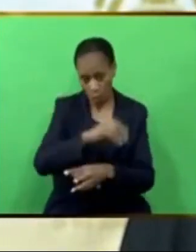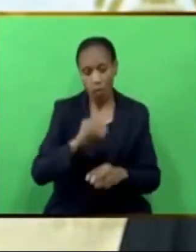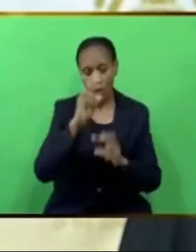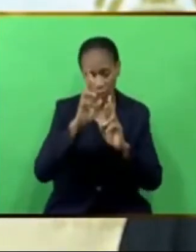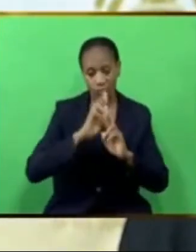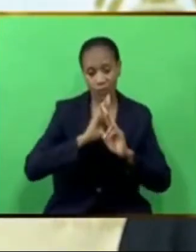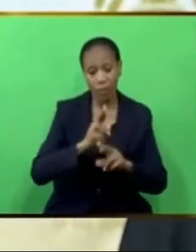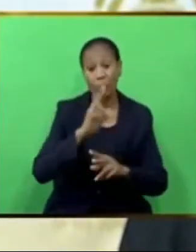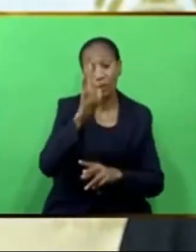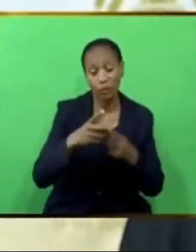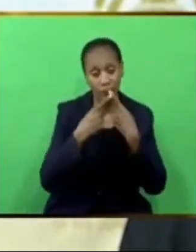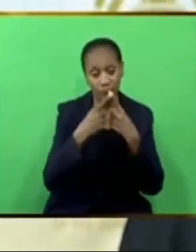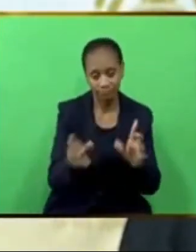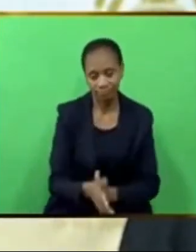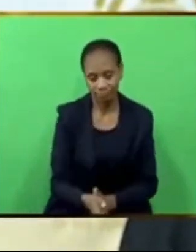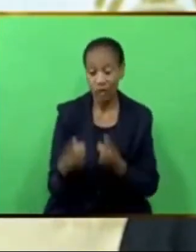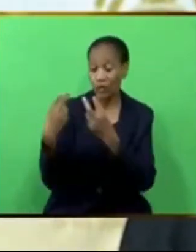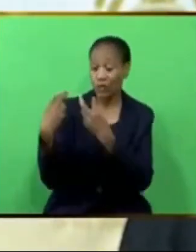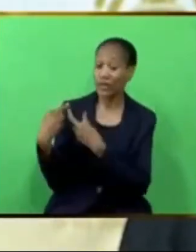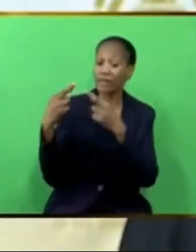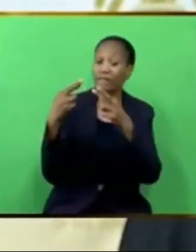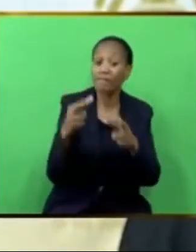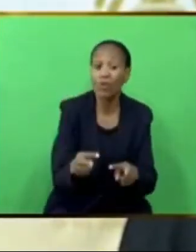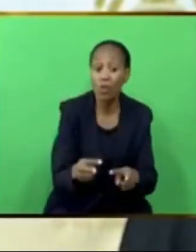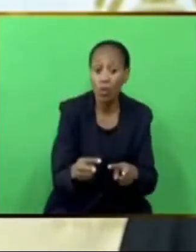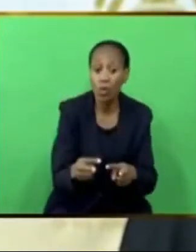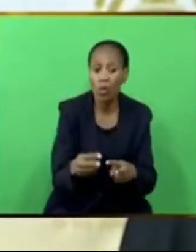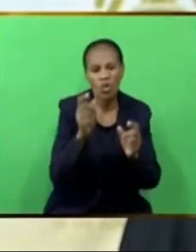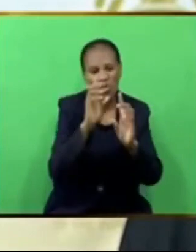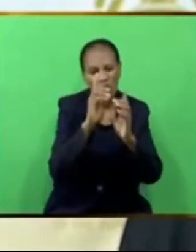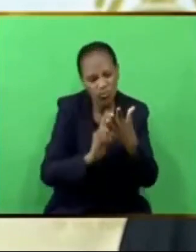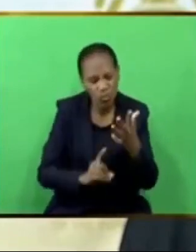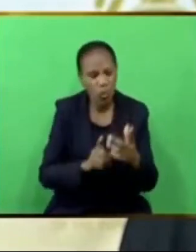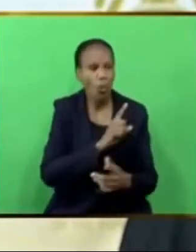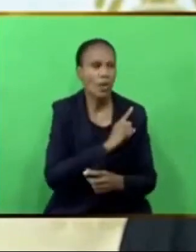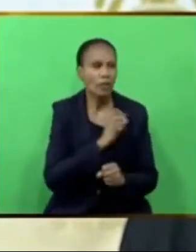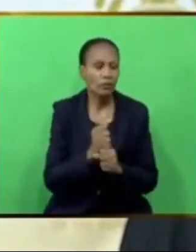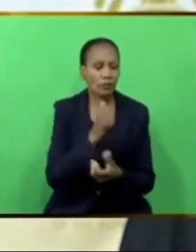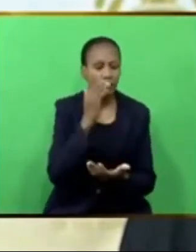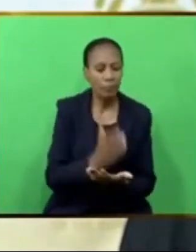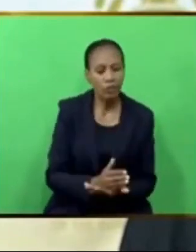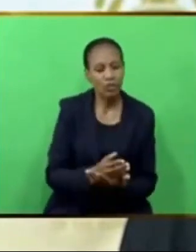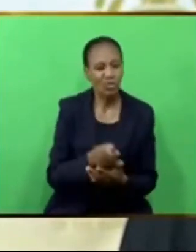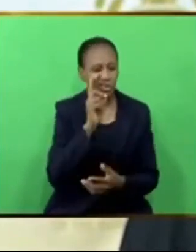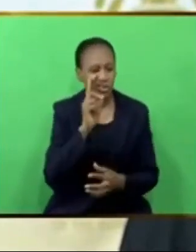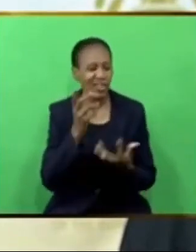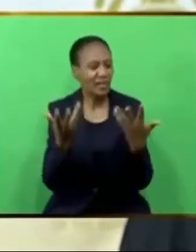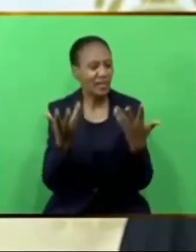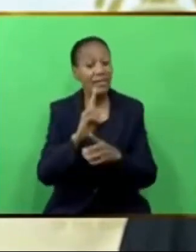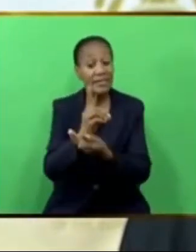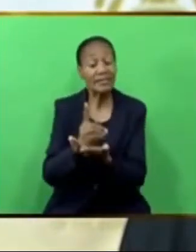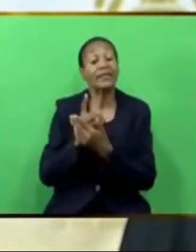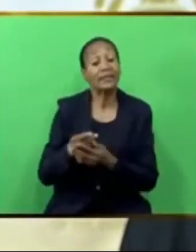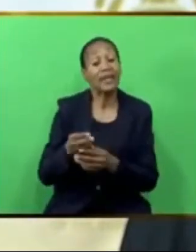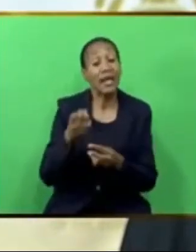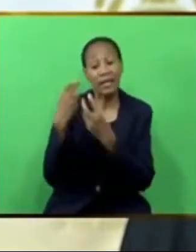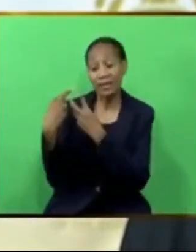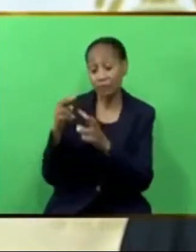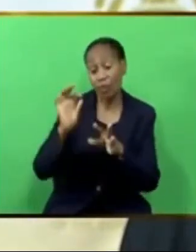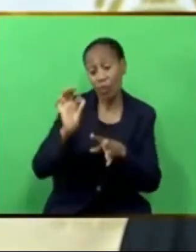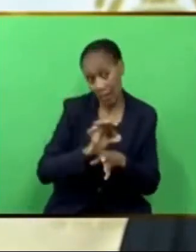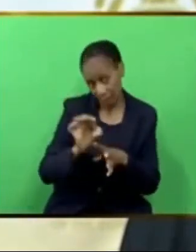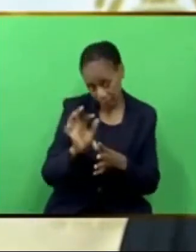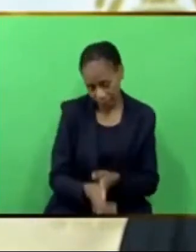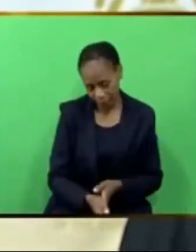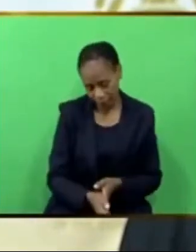The review was done to inform part of the conditions attached to the debt relief plan. The